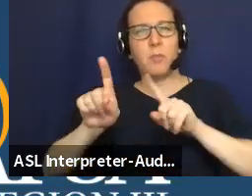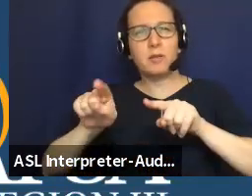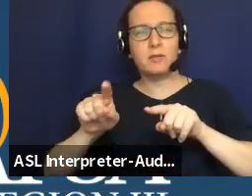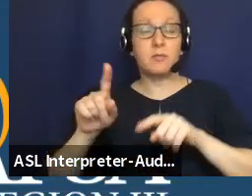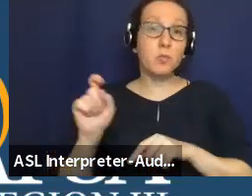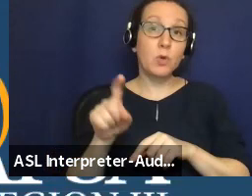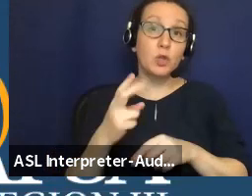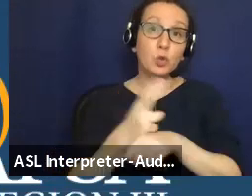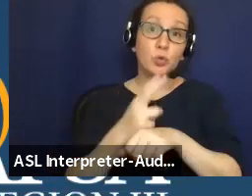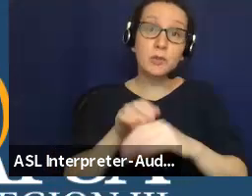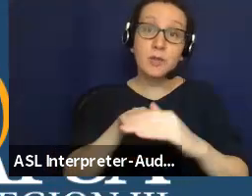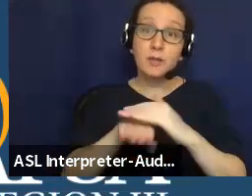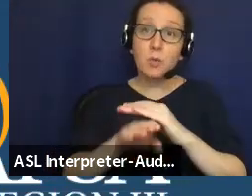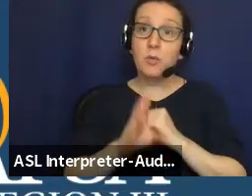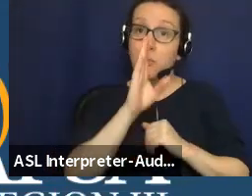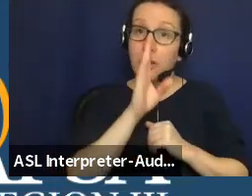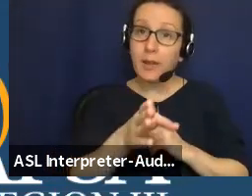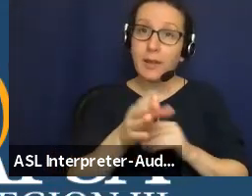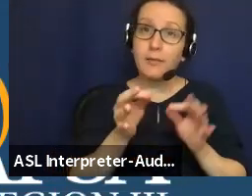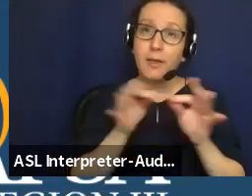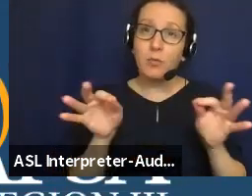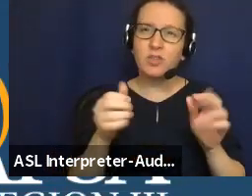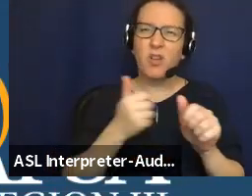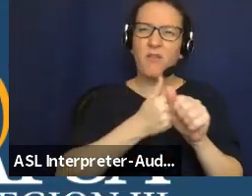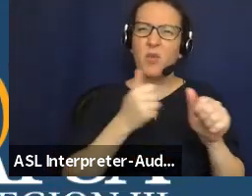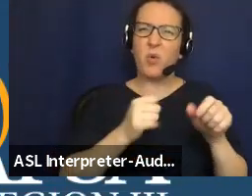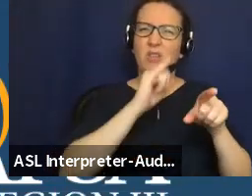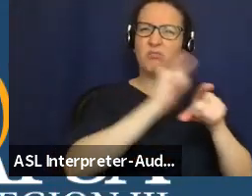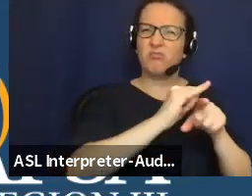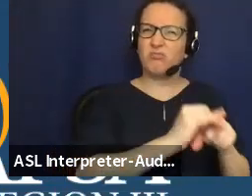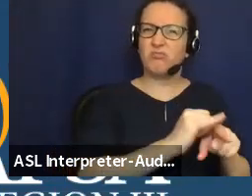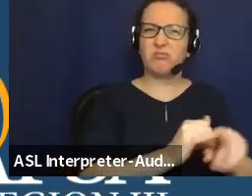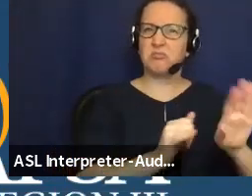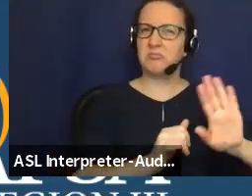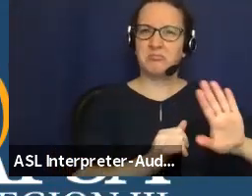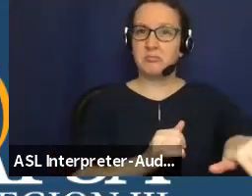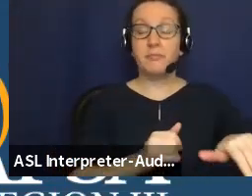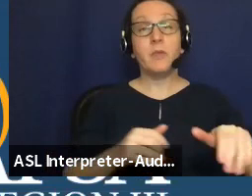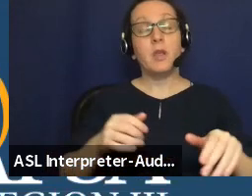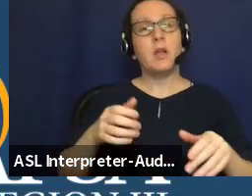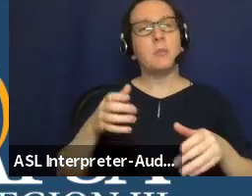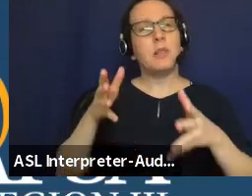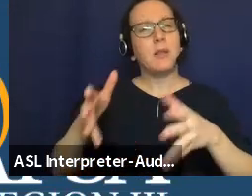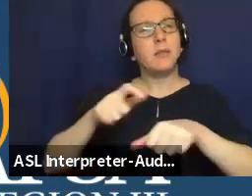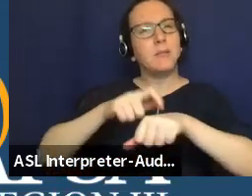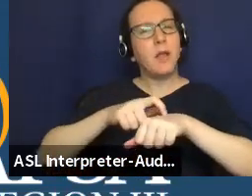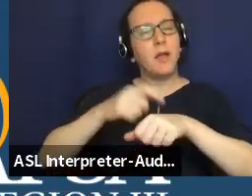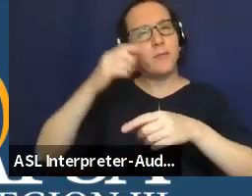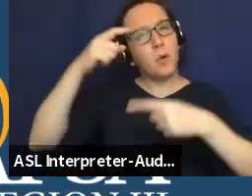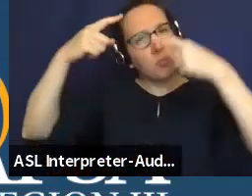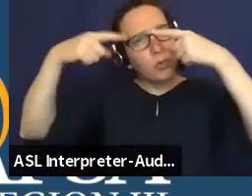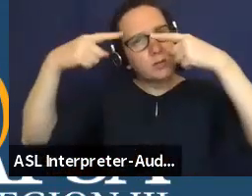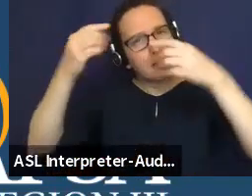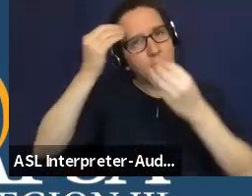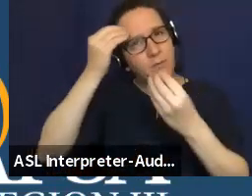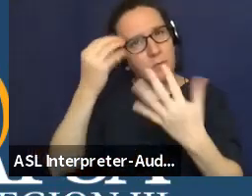accessible plain language, avoiding jargon, leaving time for information processing, minimizing